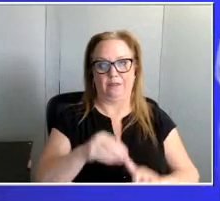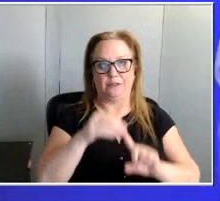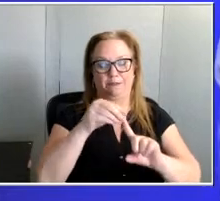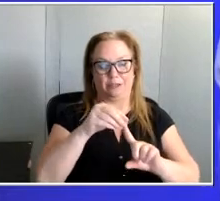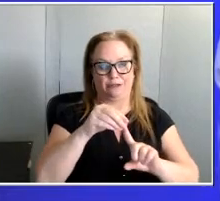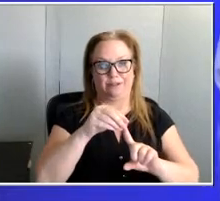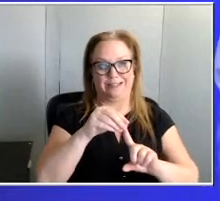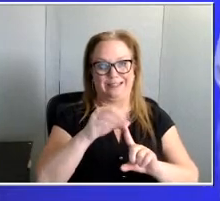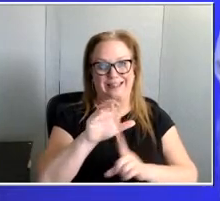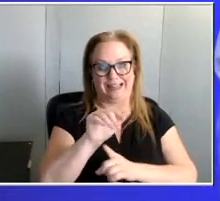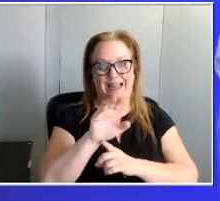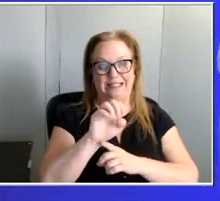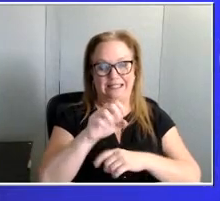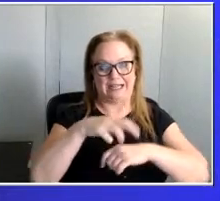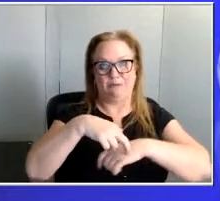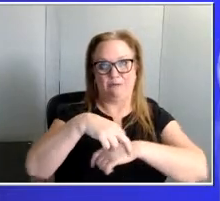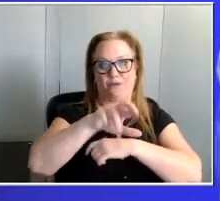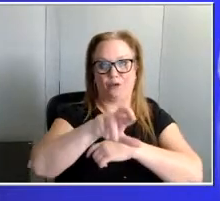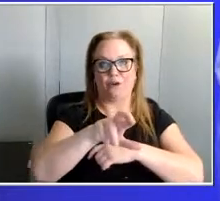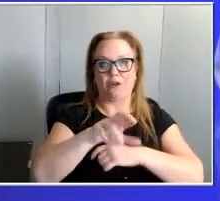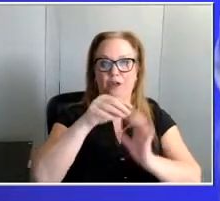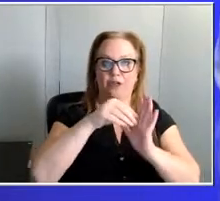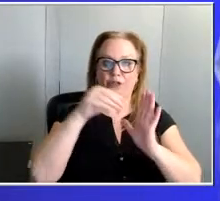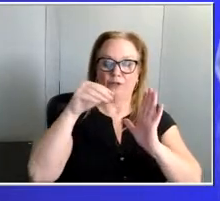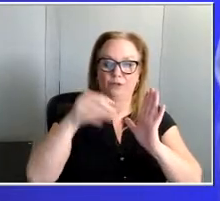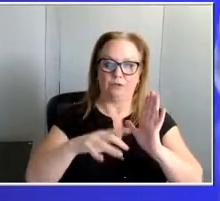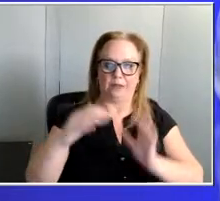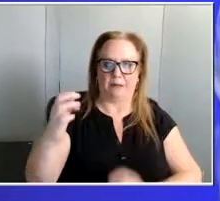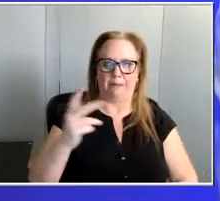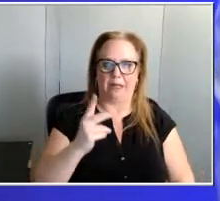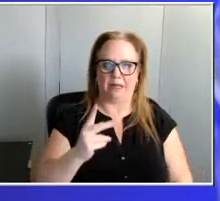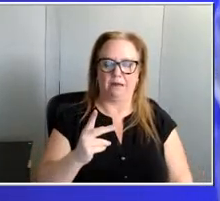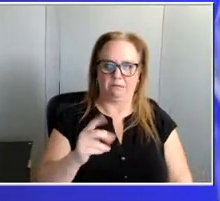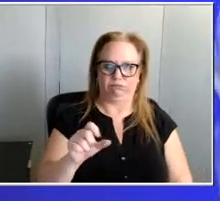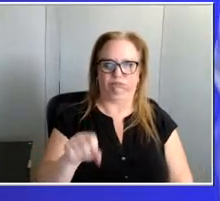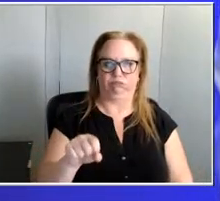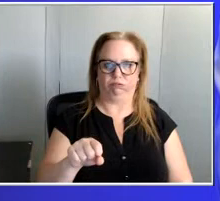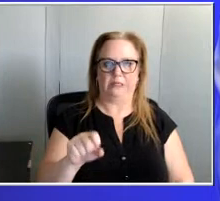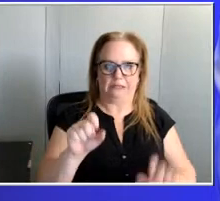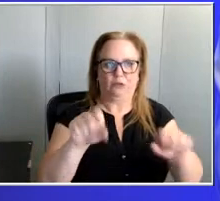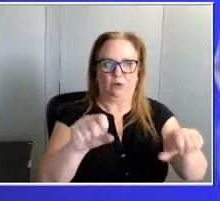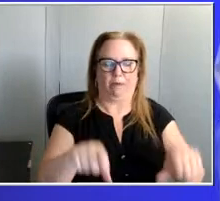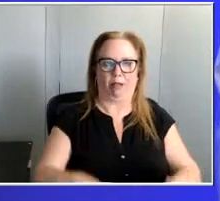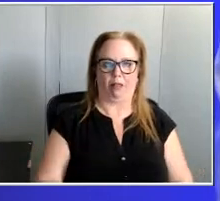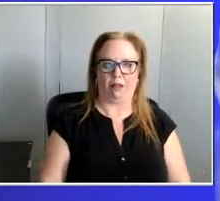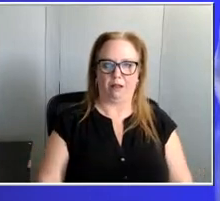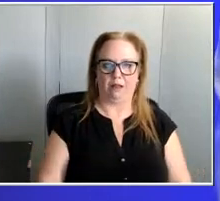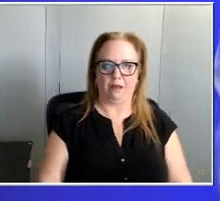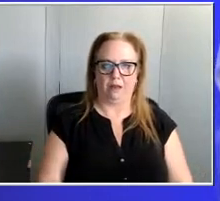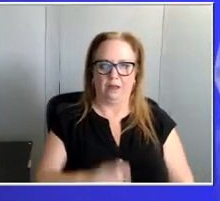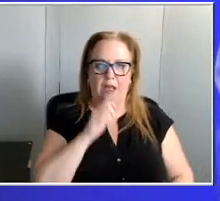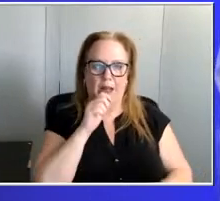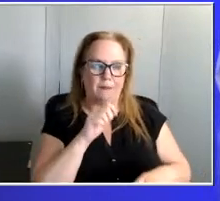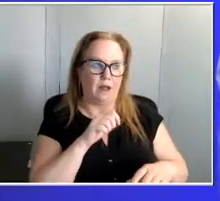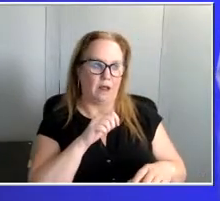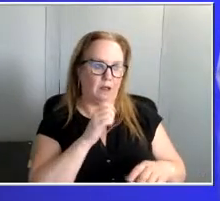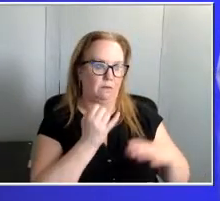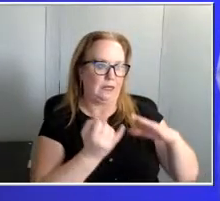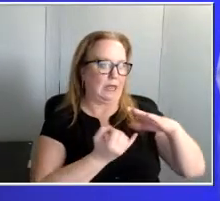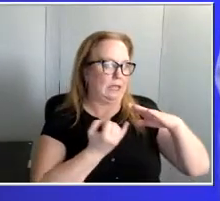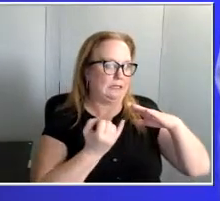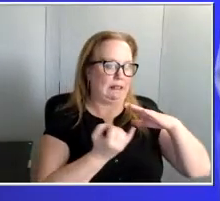that need referral. So the students come back and go, yeah, this is doable. I mean, I'm not practicing in isolation.